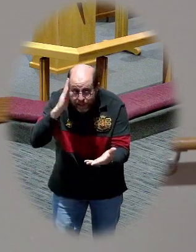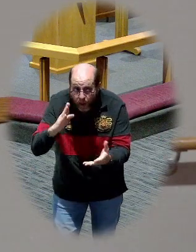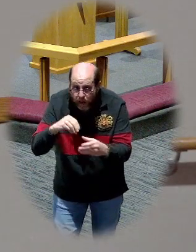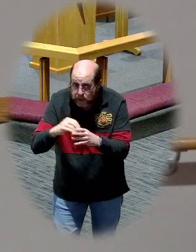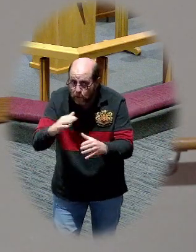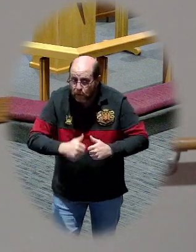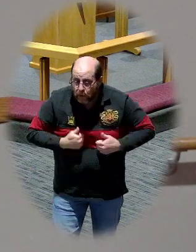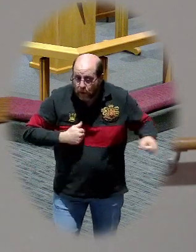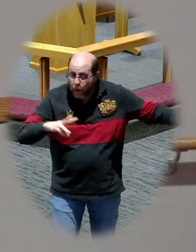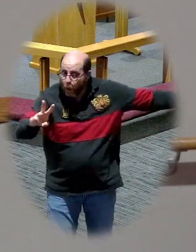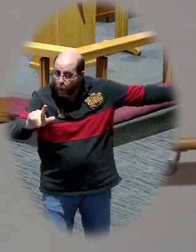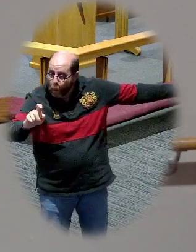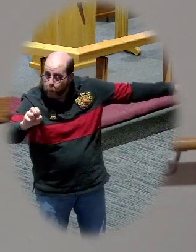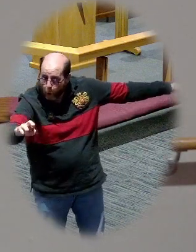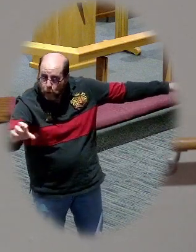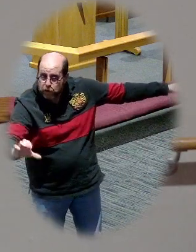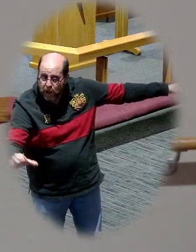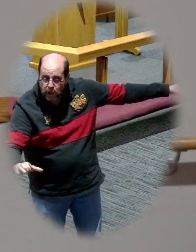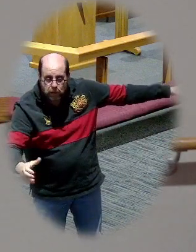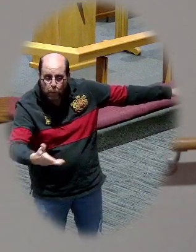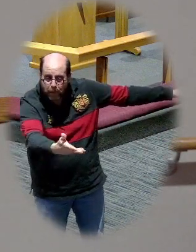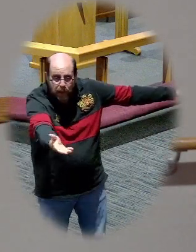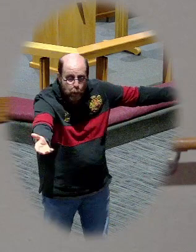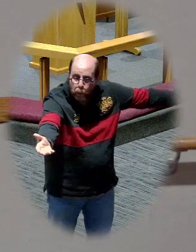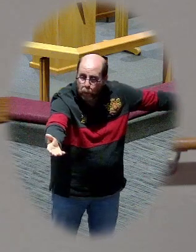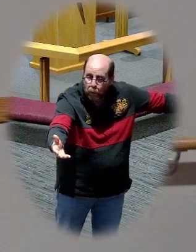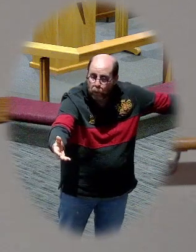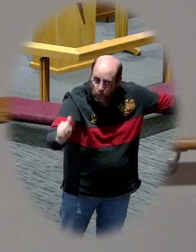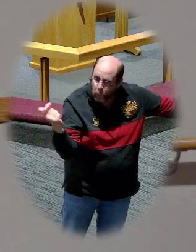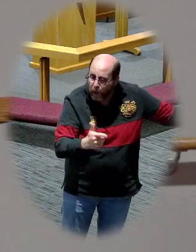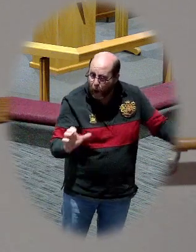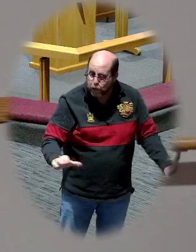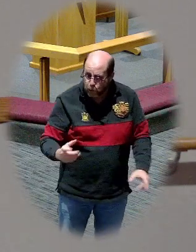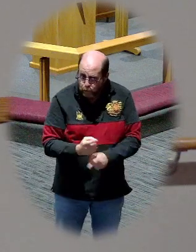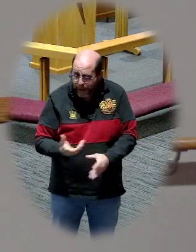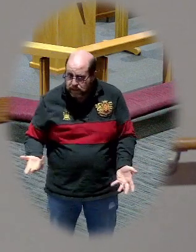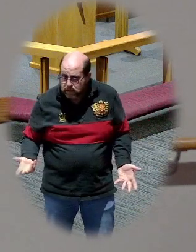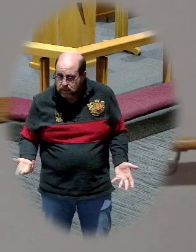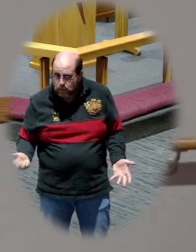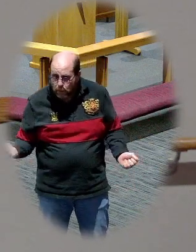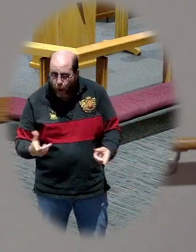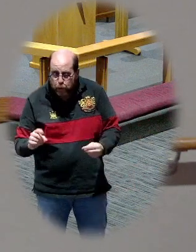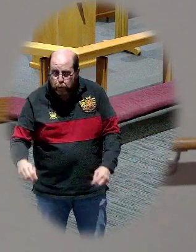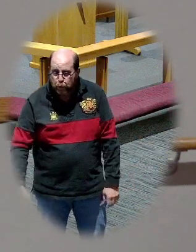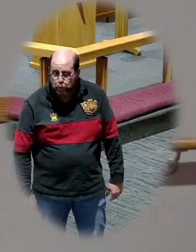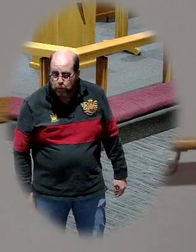does. Yeah. Yeah, we all do. We all do.